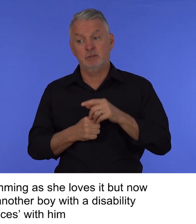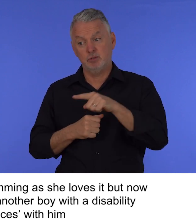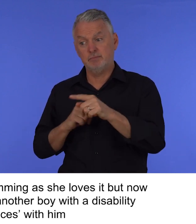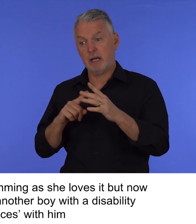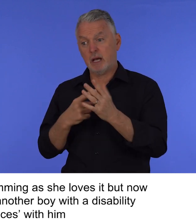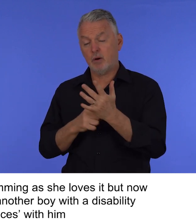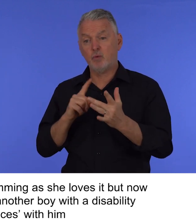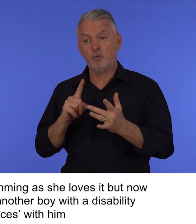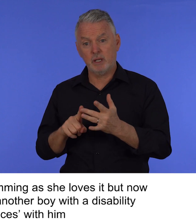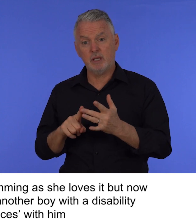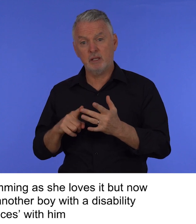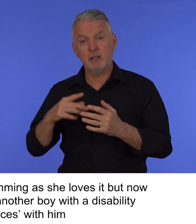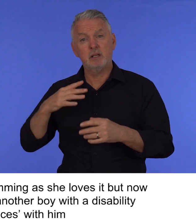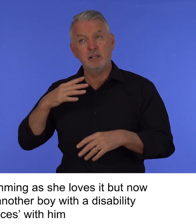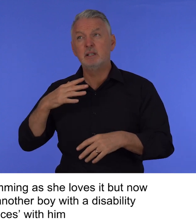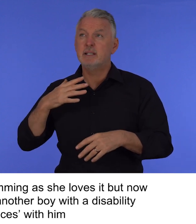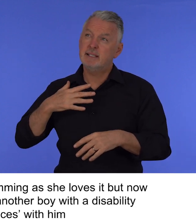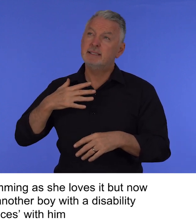do swimming.